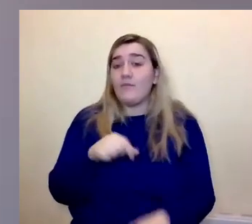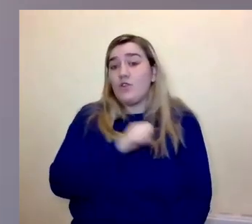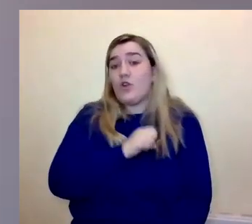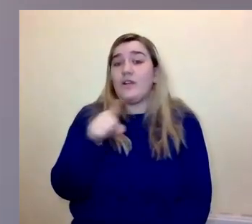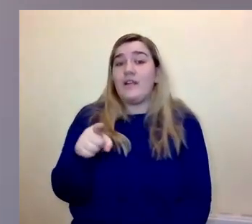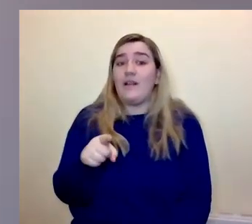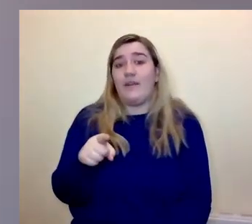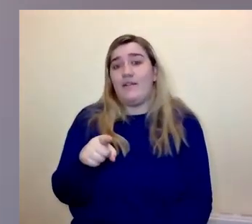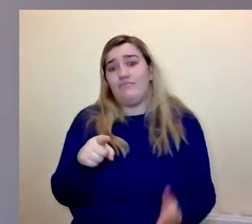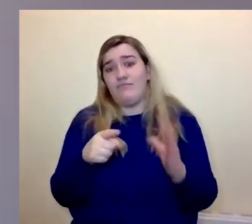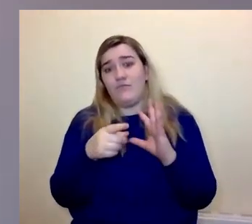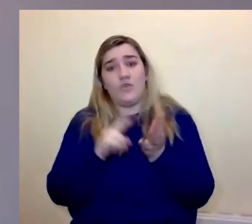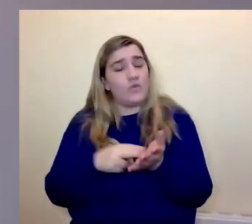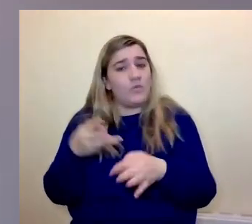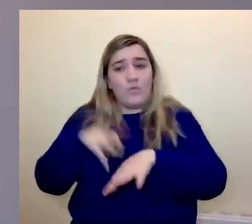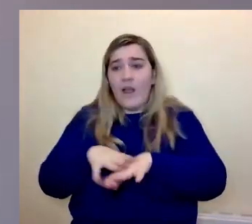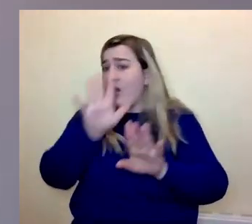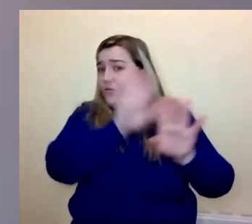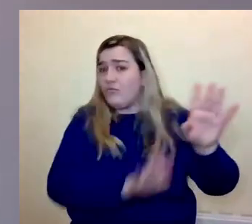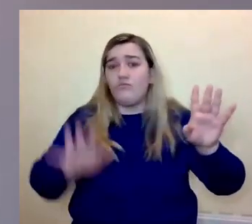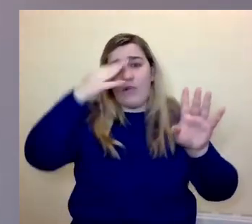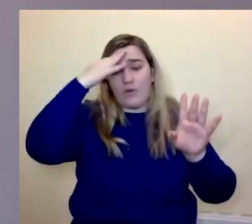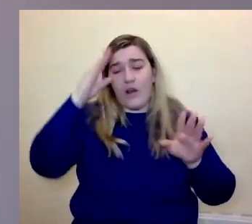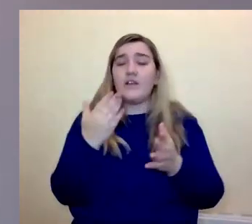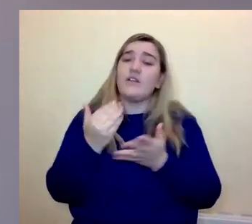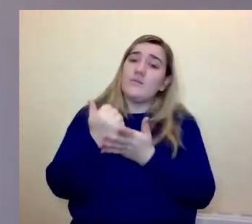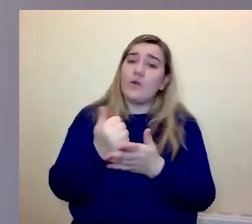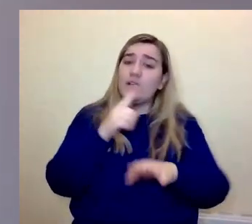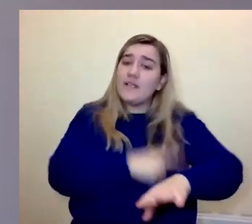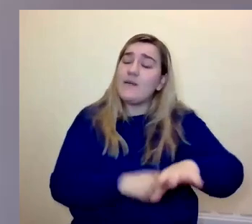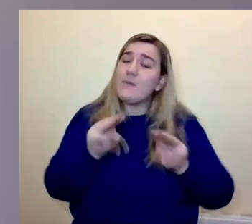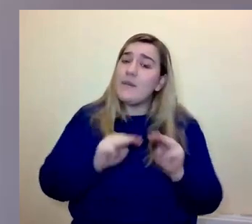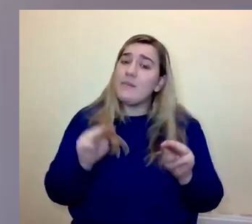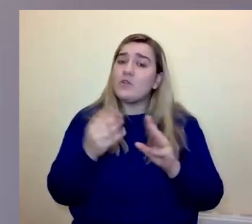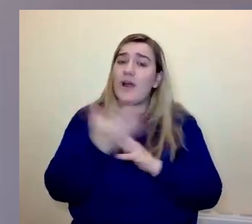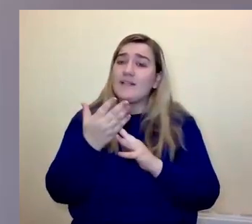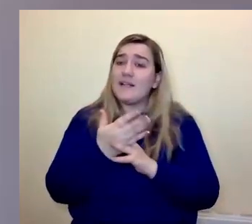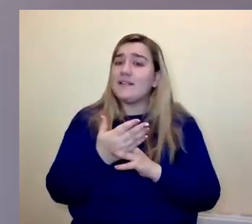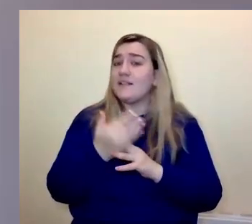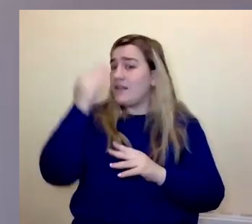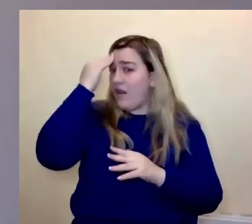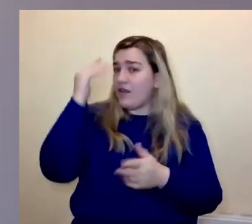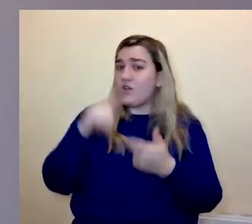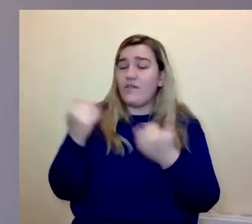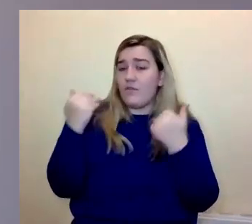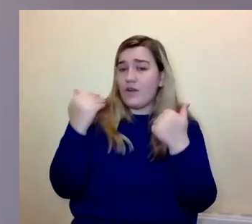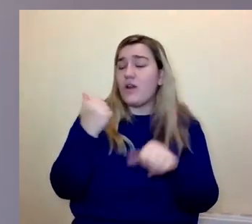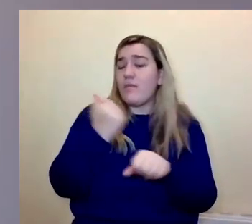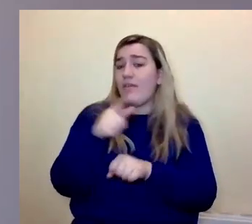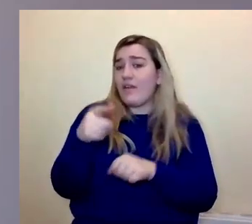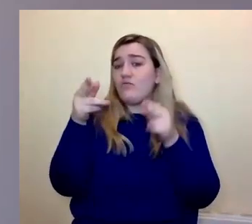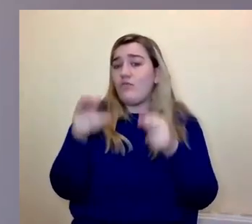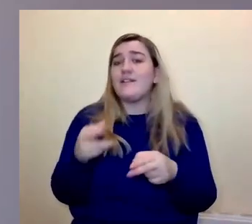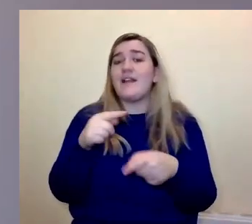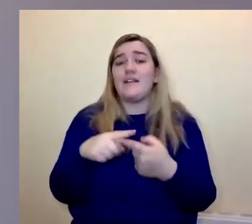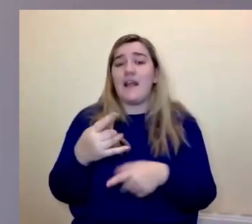good use across the country in supporting disabled people to access information and knowledge about their rights, and helping them